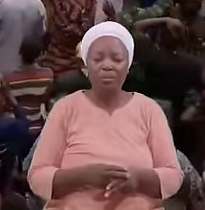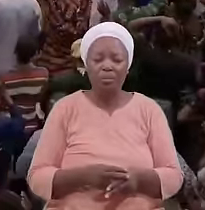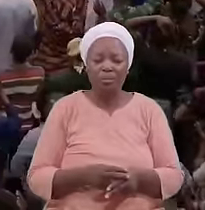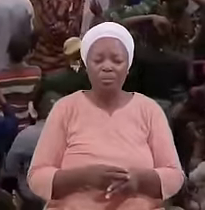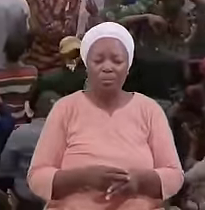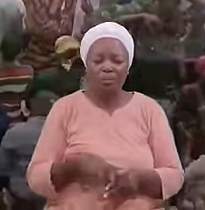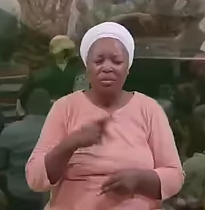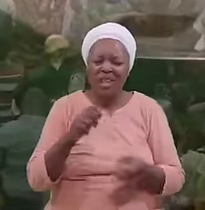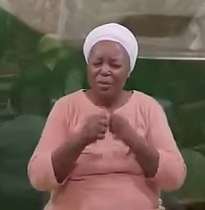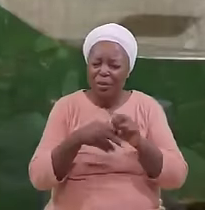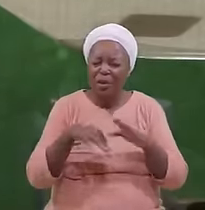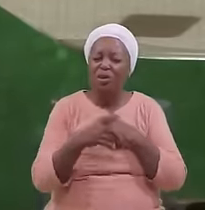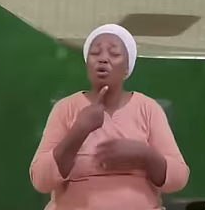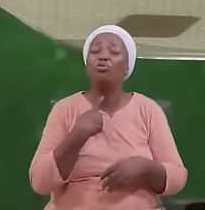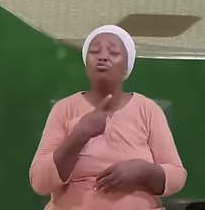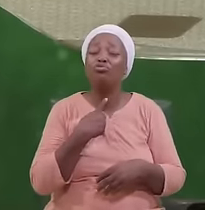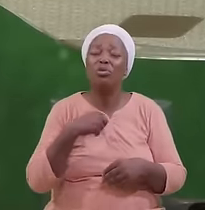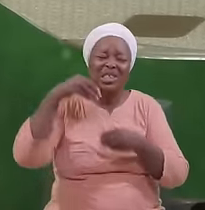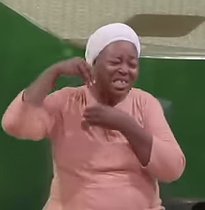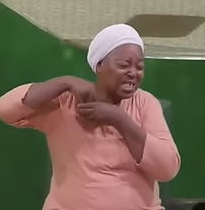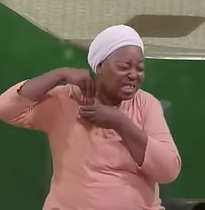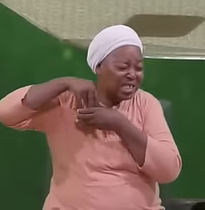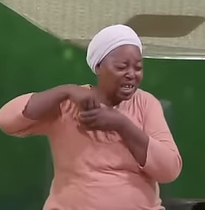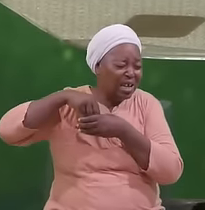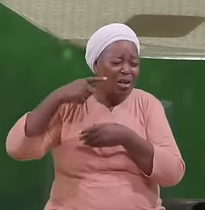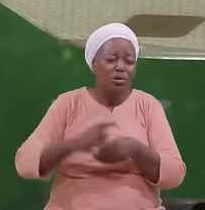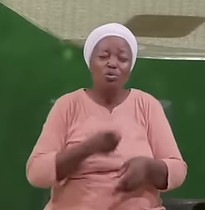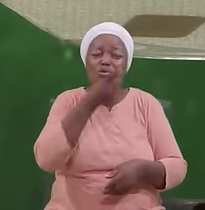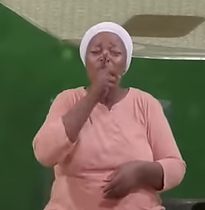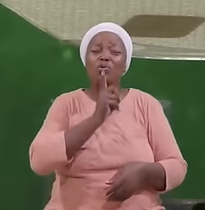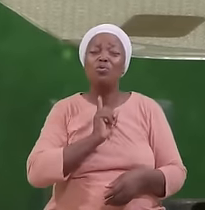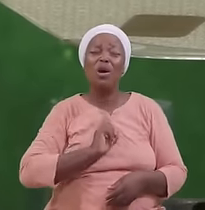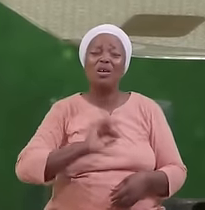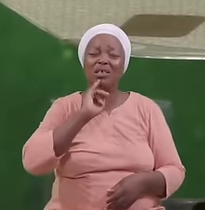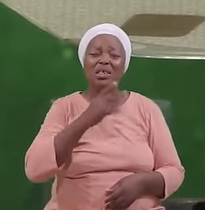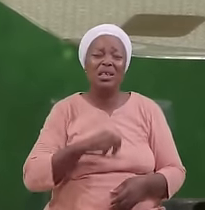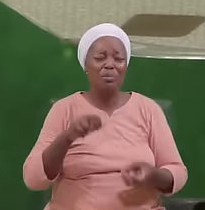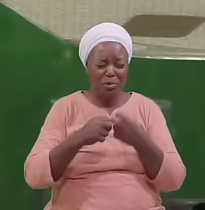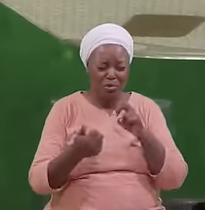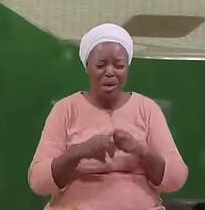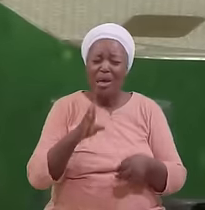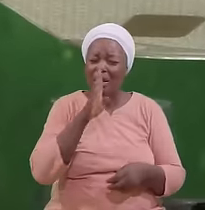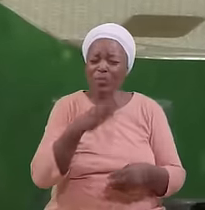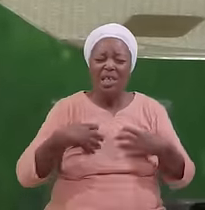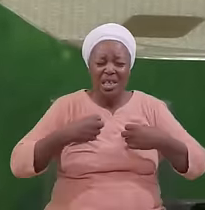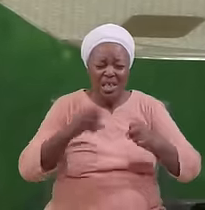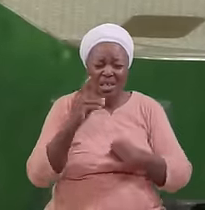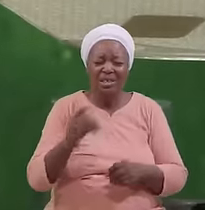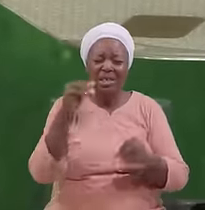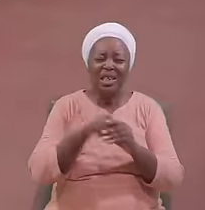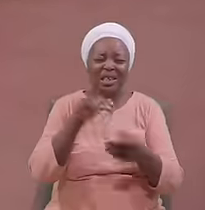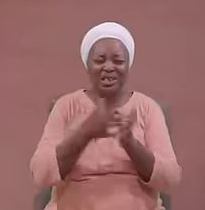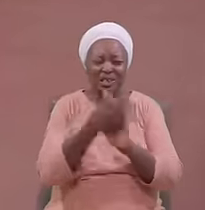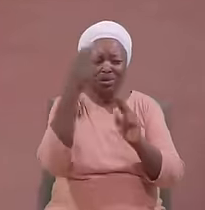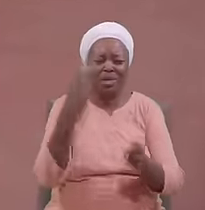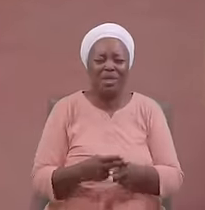The problem in your throat inside, to swallow is a challenge. Be healed in